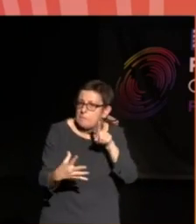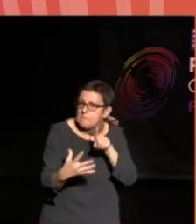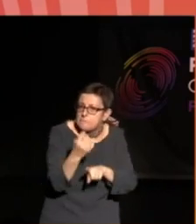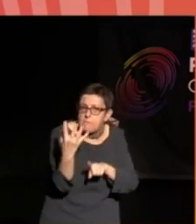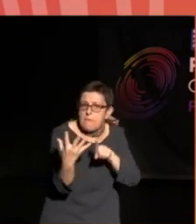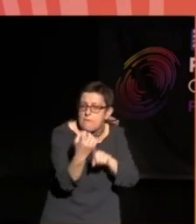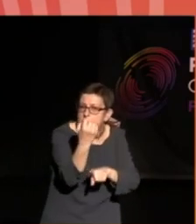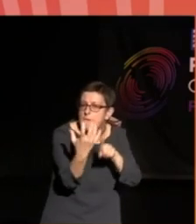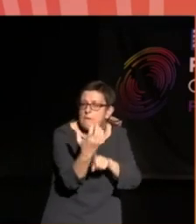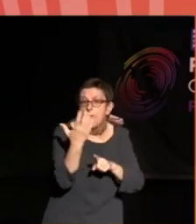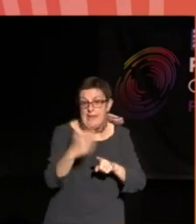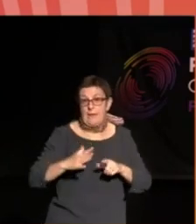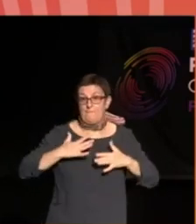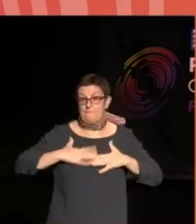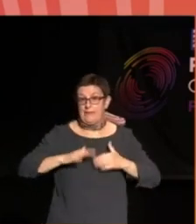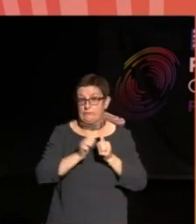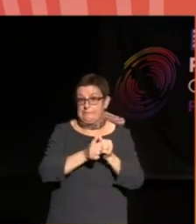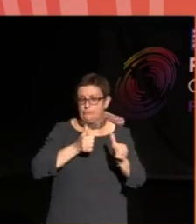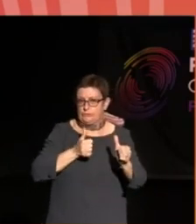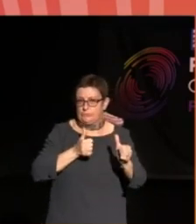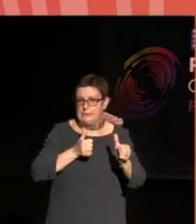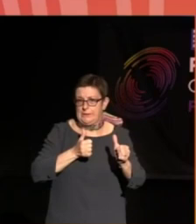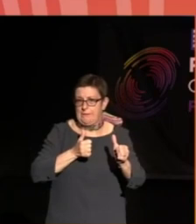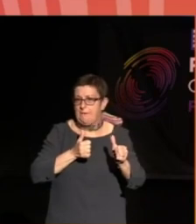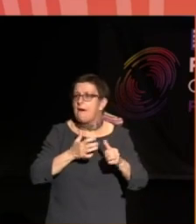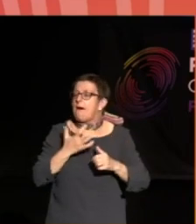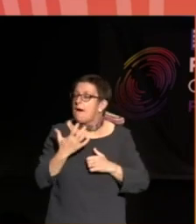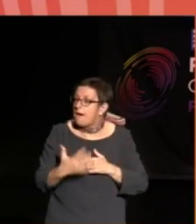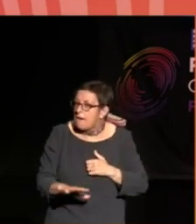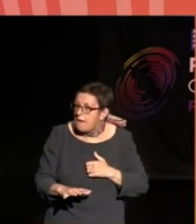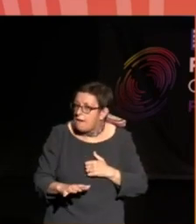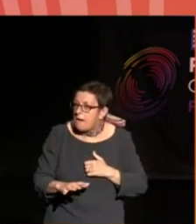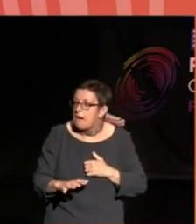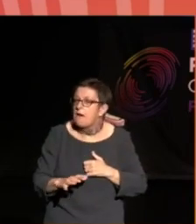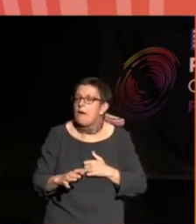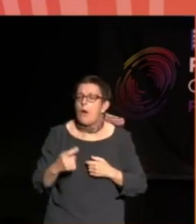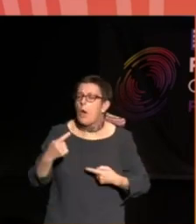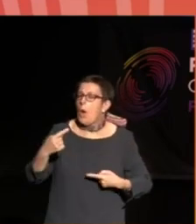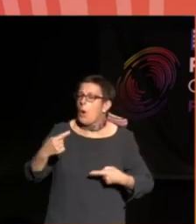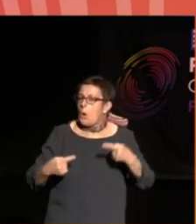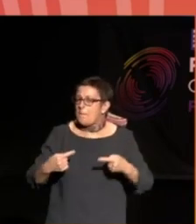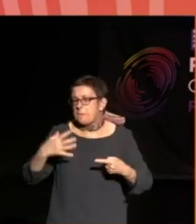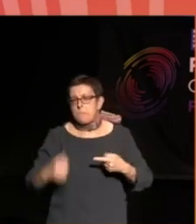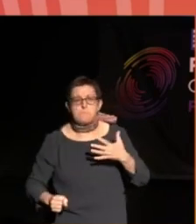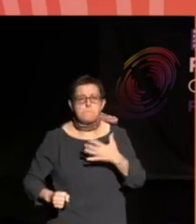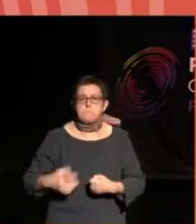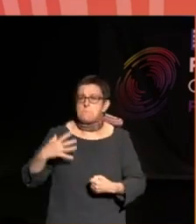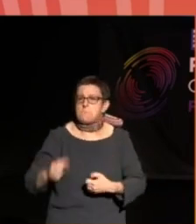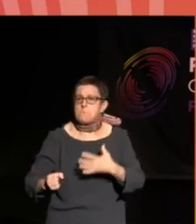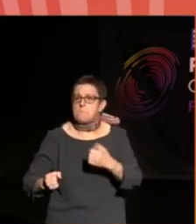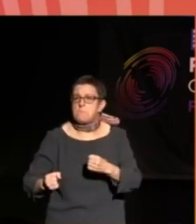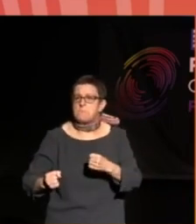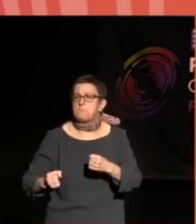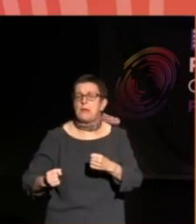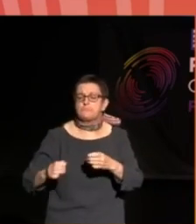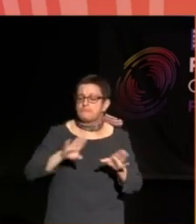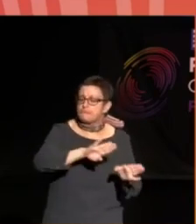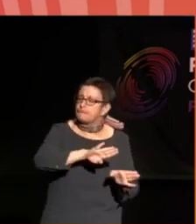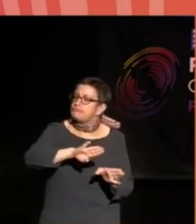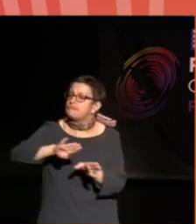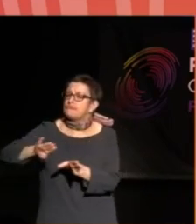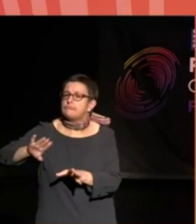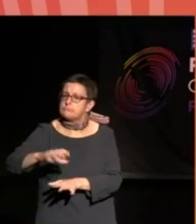industry, is where the competitive differentiation is momentarily put to a